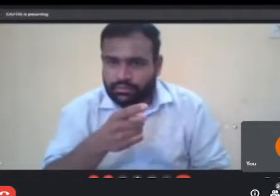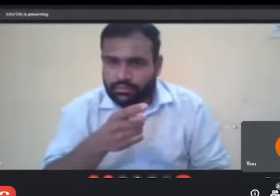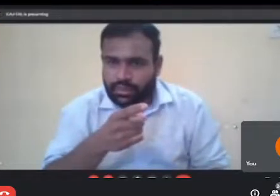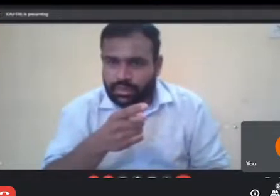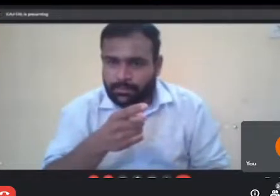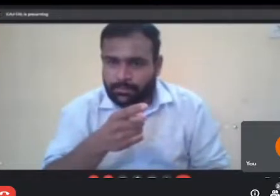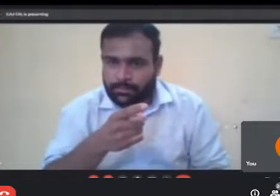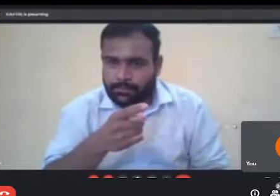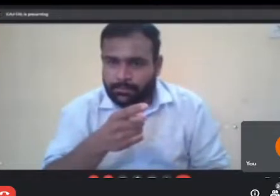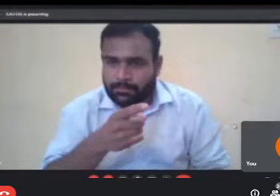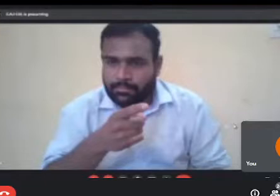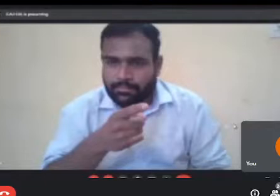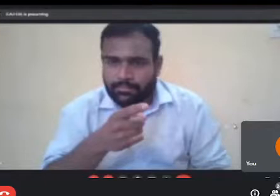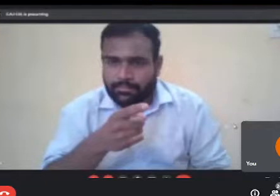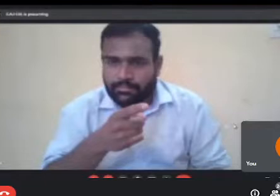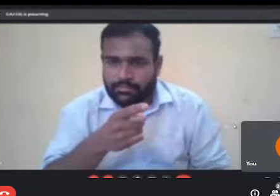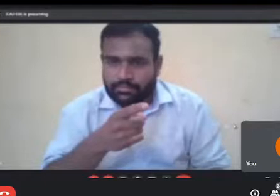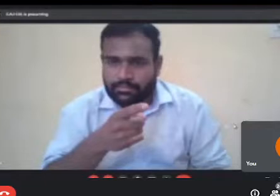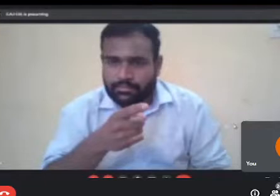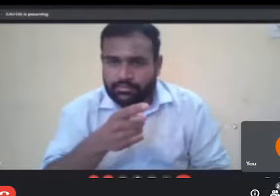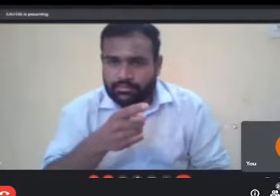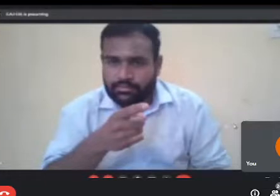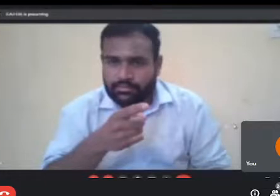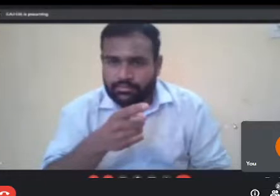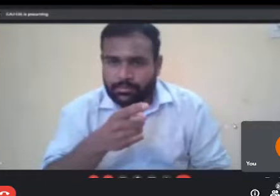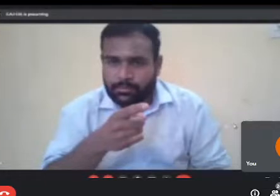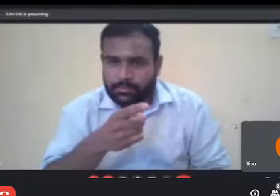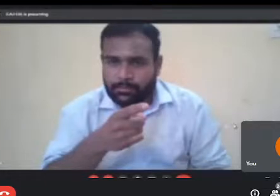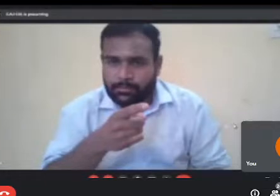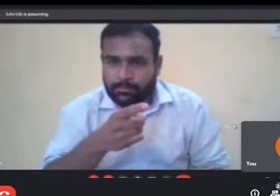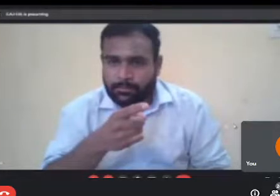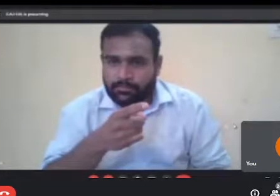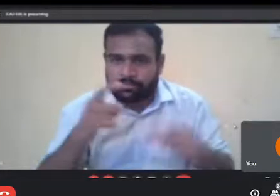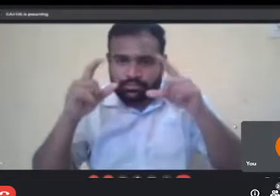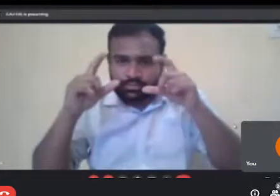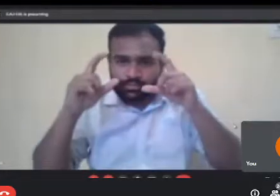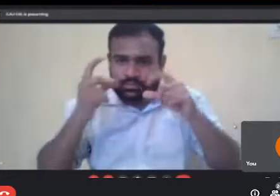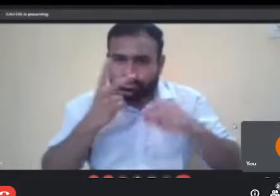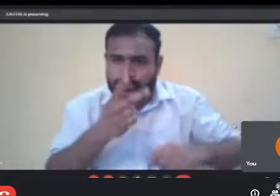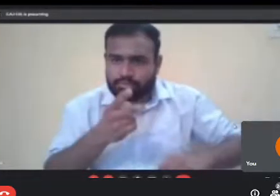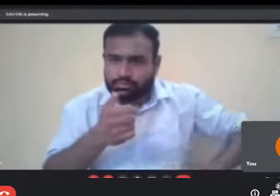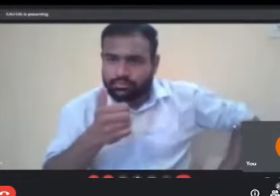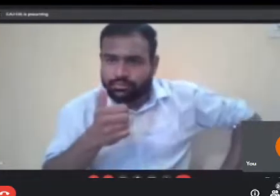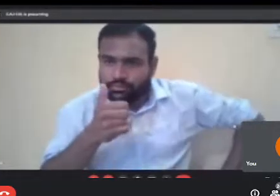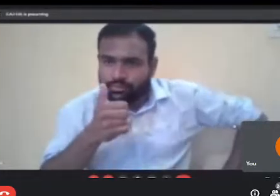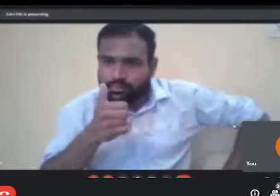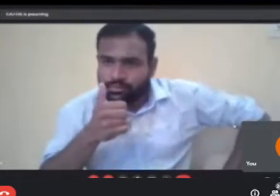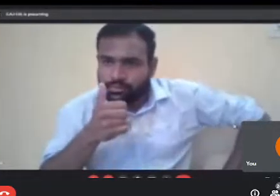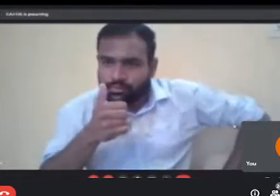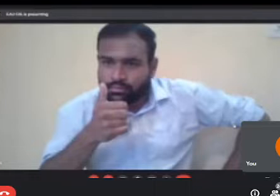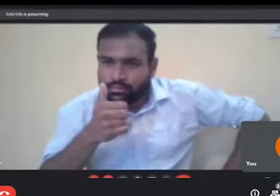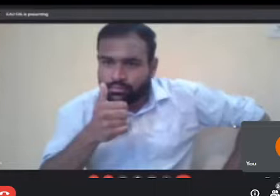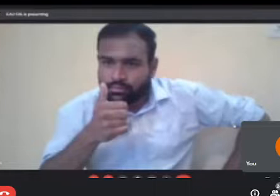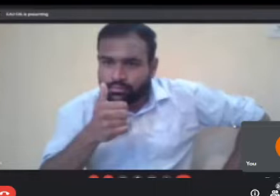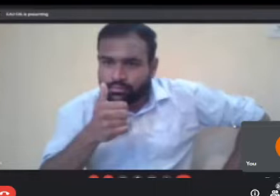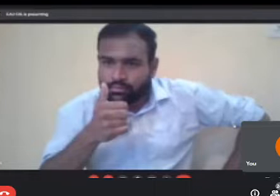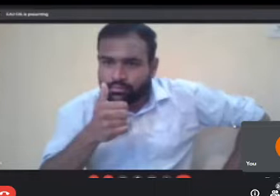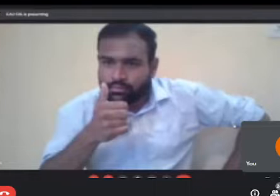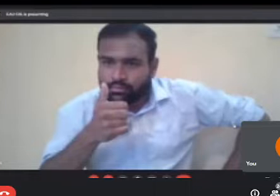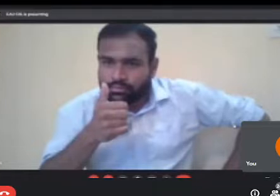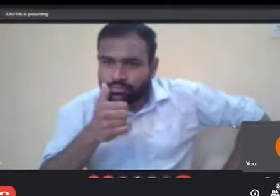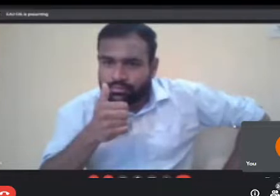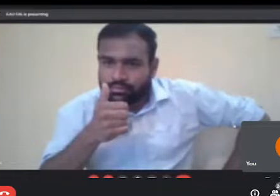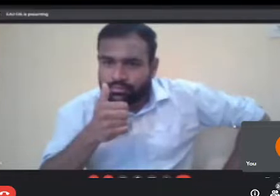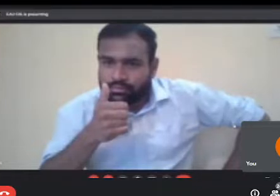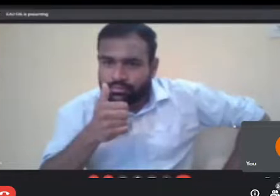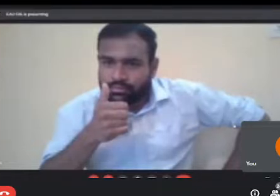that what Deepu is signing. You can see that. Can you see the But picture? then I can't see Deepu. No, Deepu